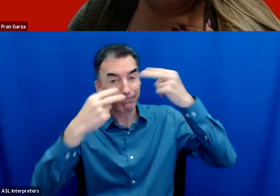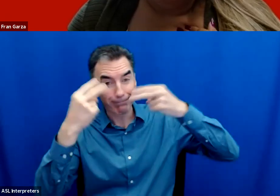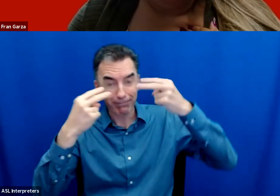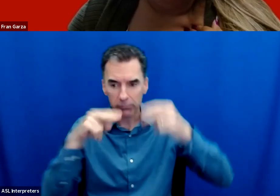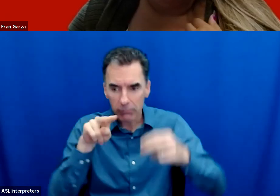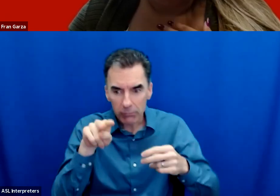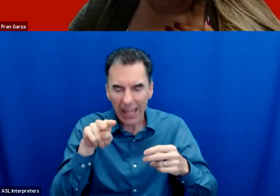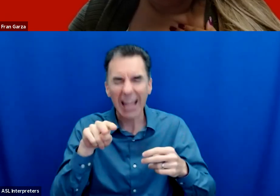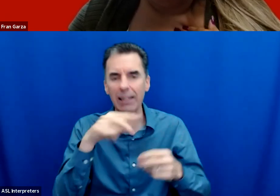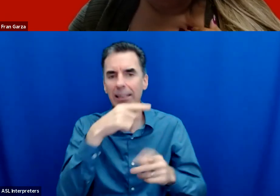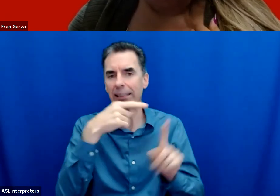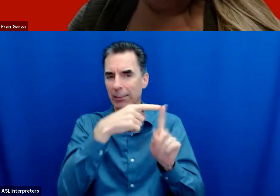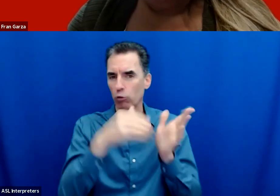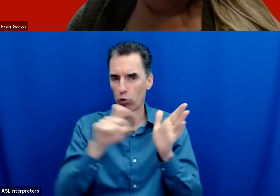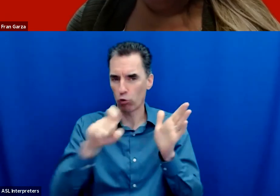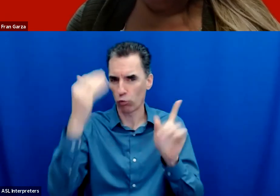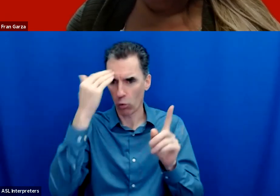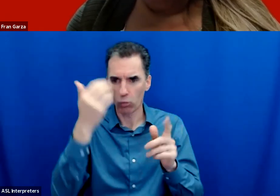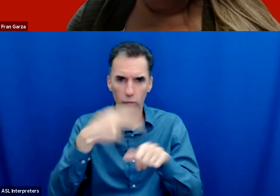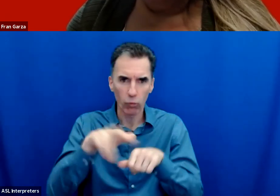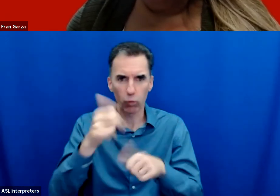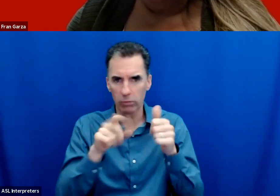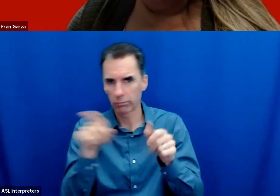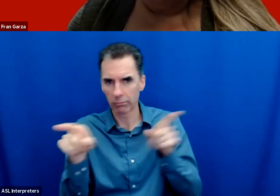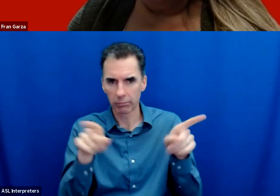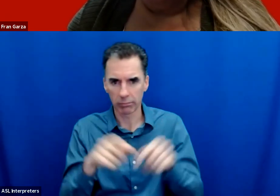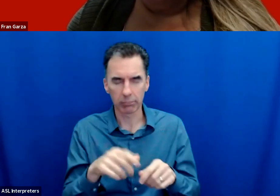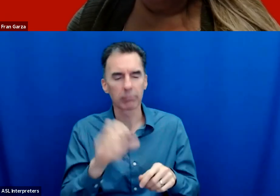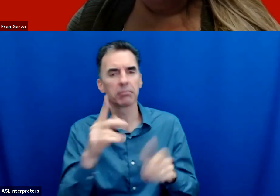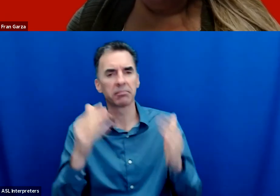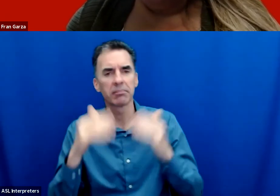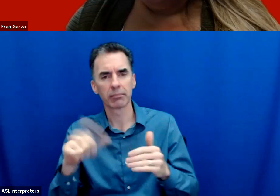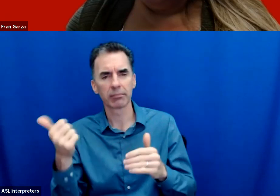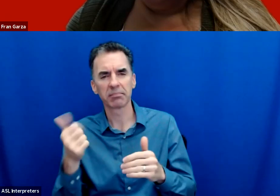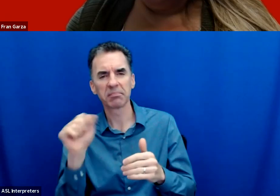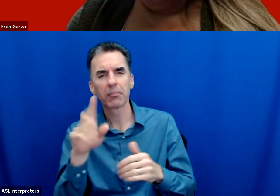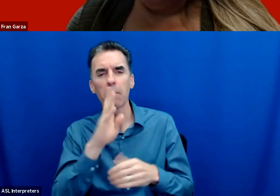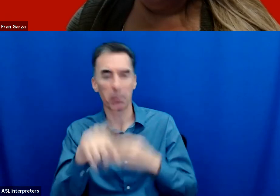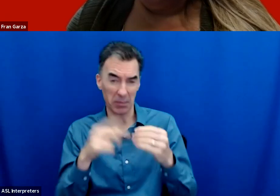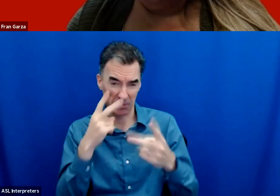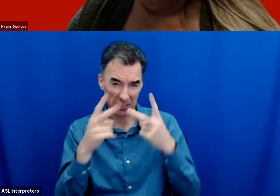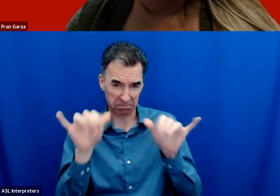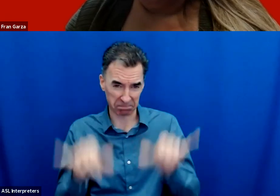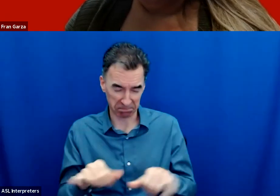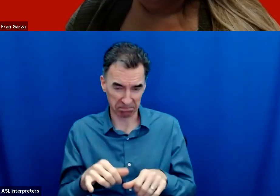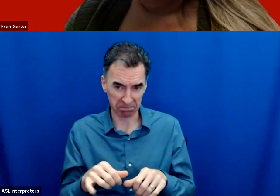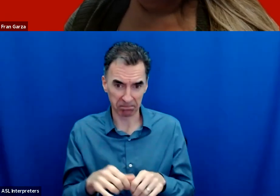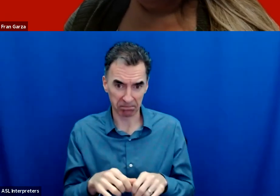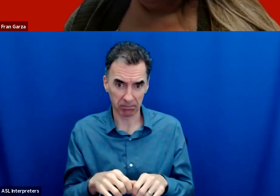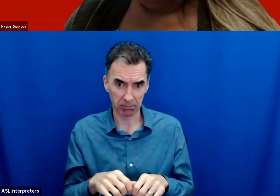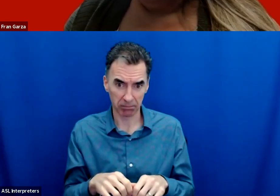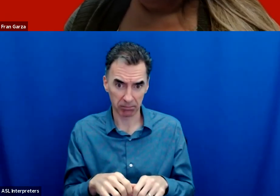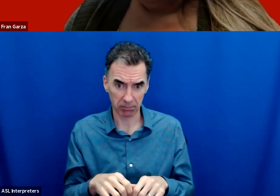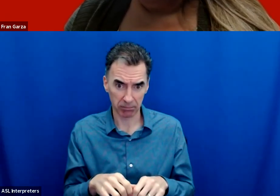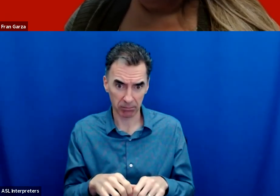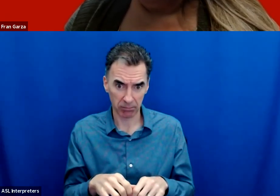is getting coordinated correctly. Okay, and then the next question around vision is, you know, you